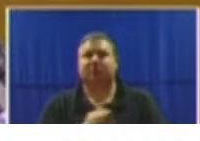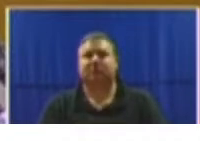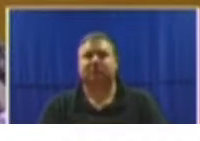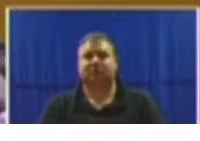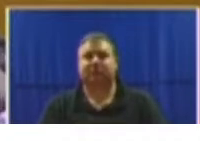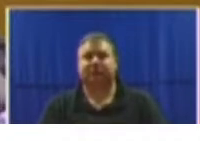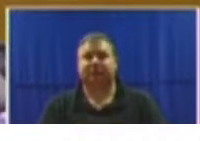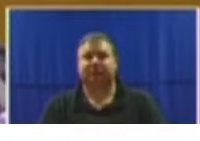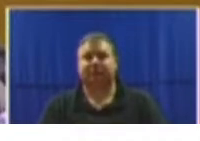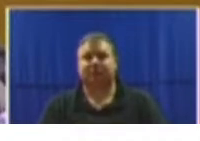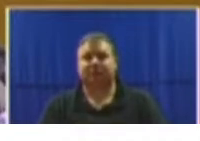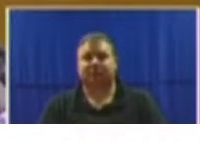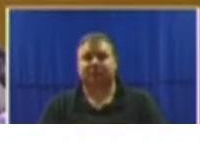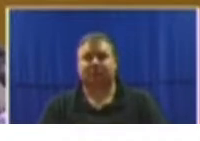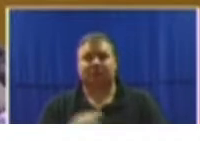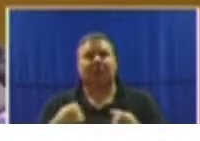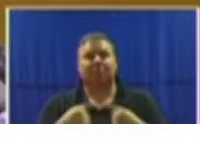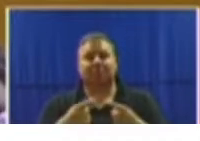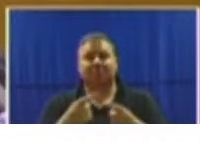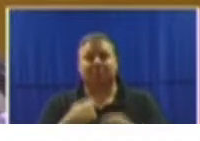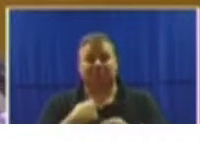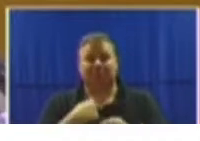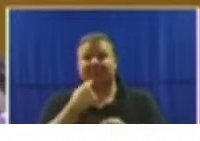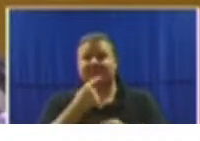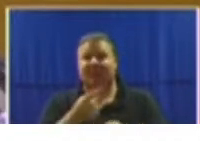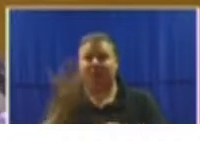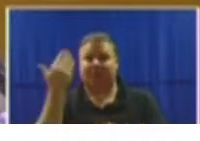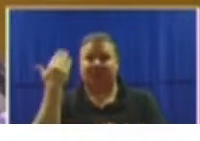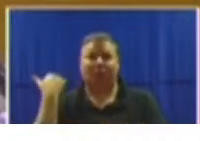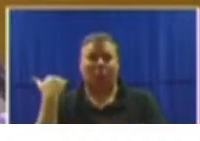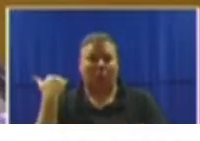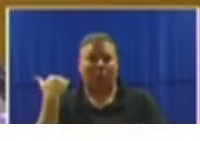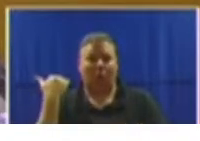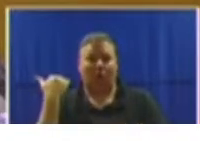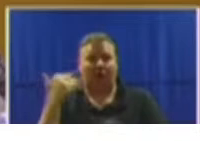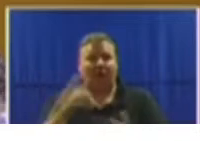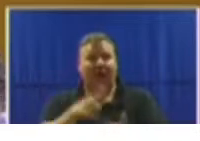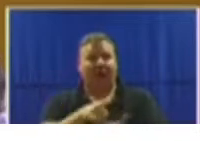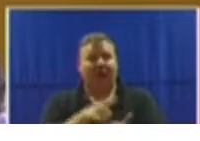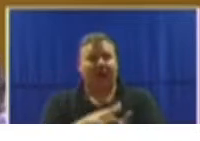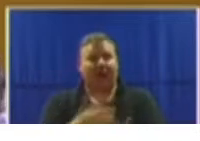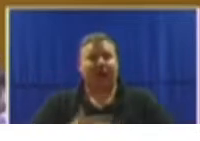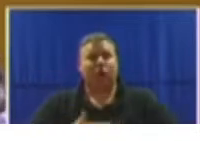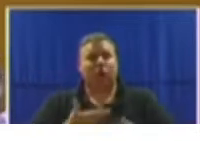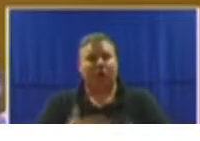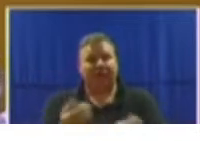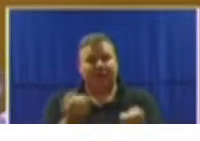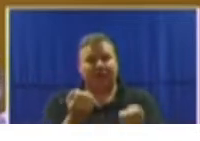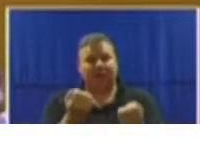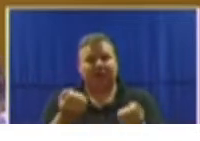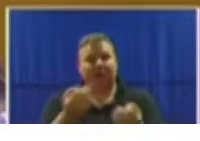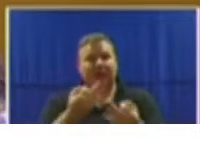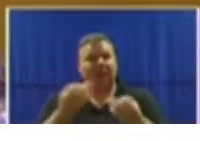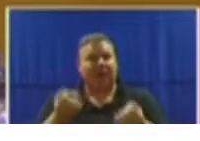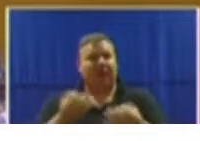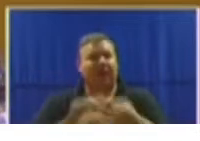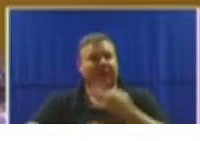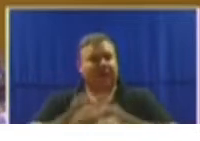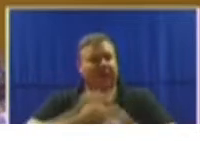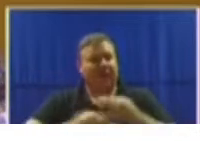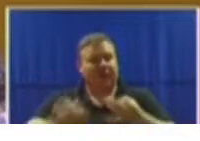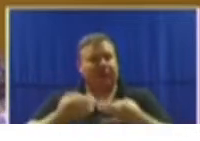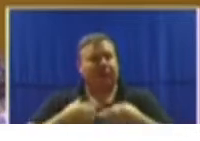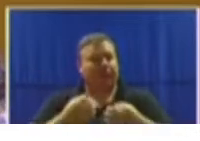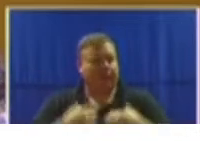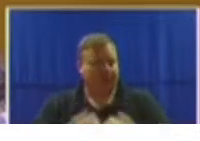I said earlier on, we have been advised by the legal services that this matter at this point